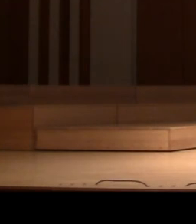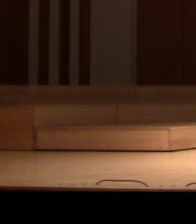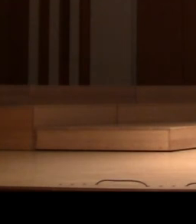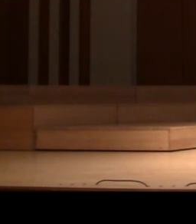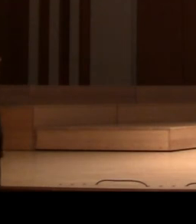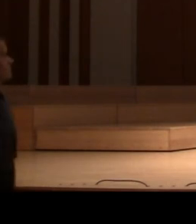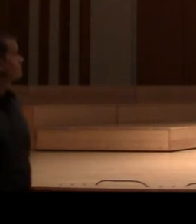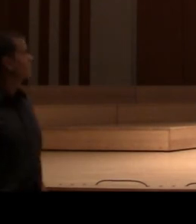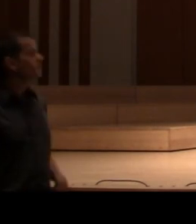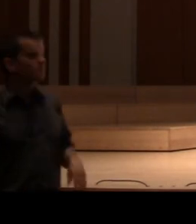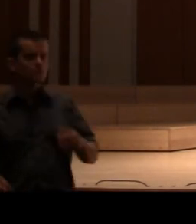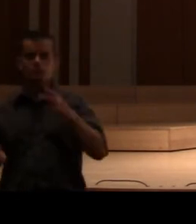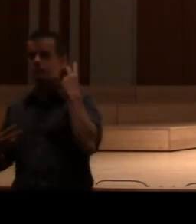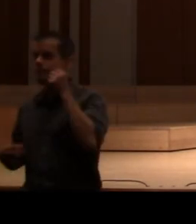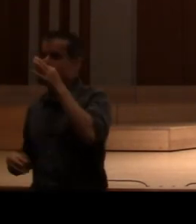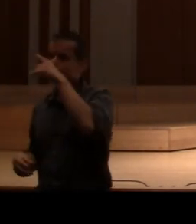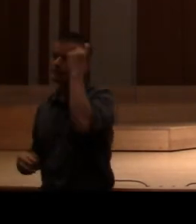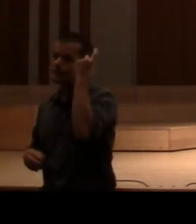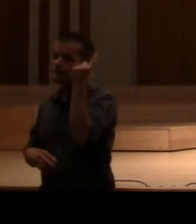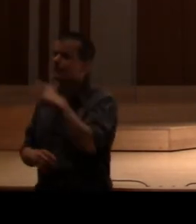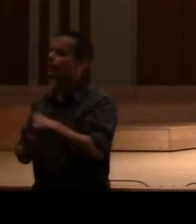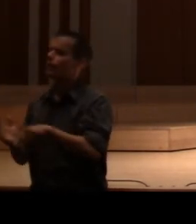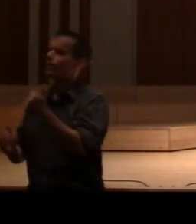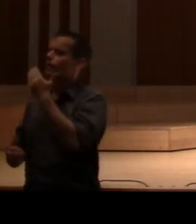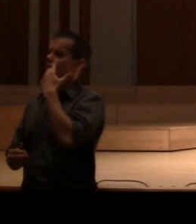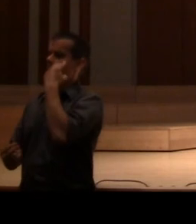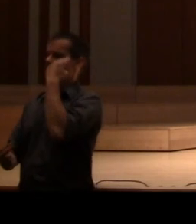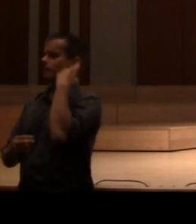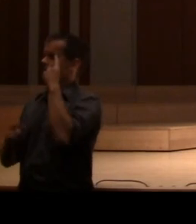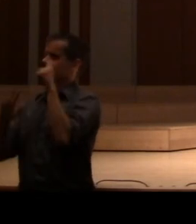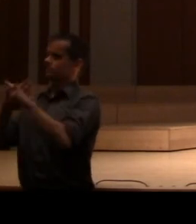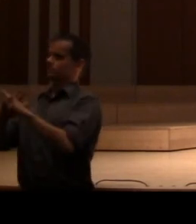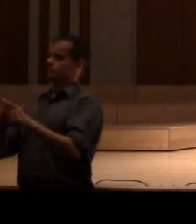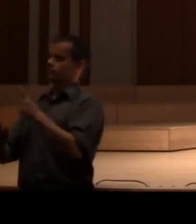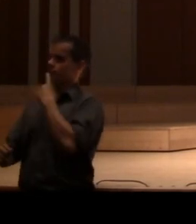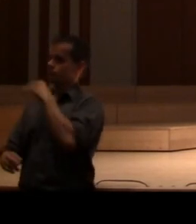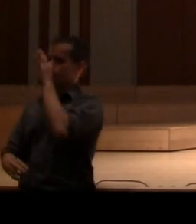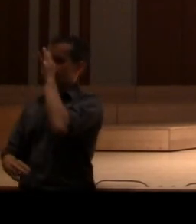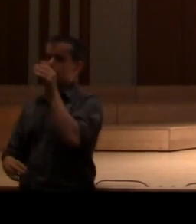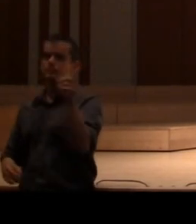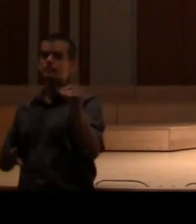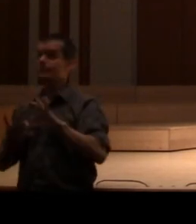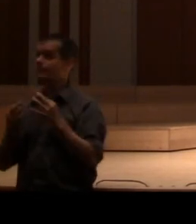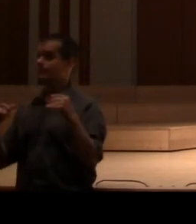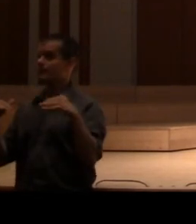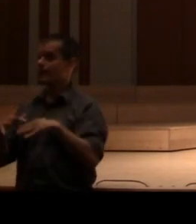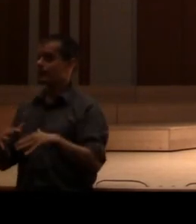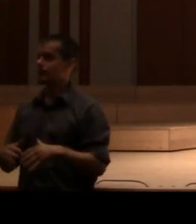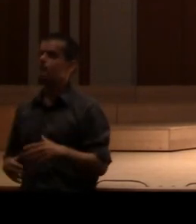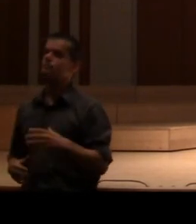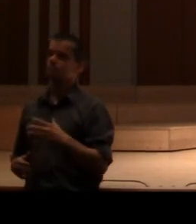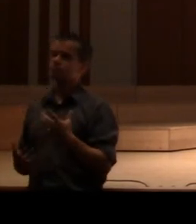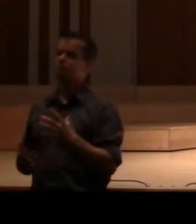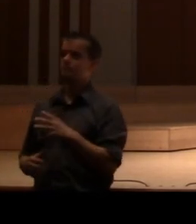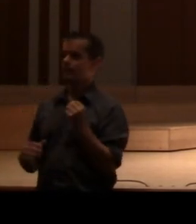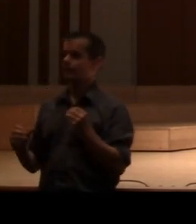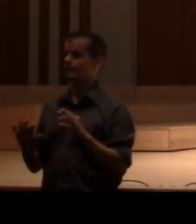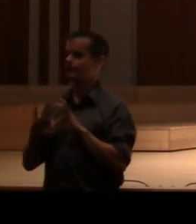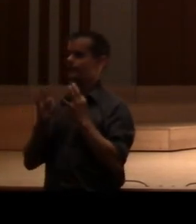Reminiscent of summer days, what are some other good memories you would think of from strawberries? And family gatherings. And family gatherings.